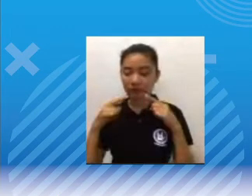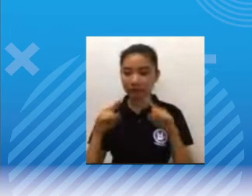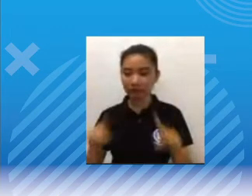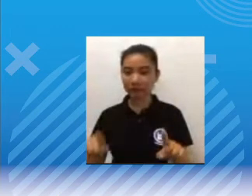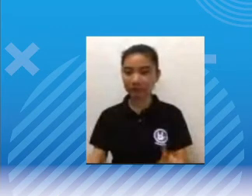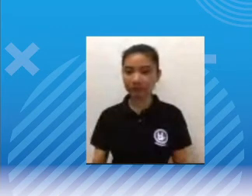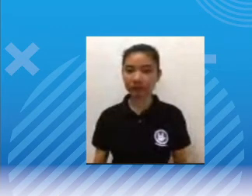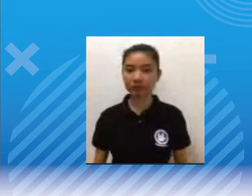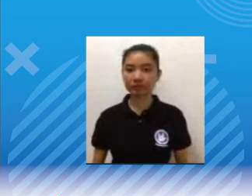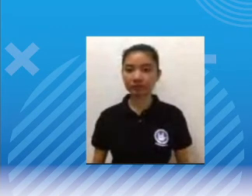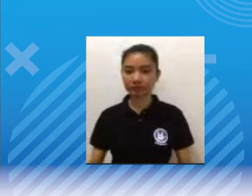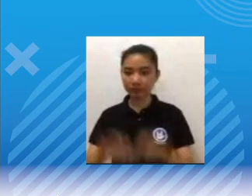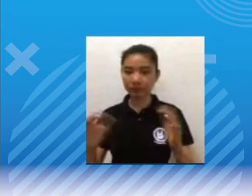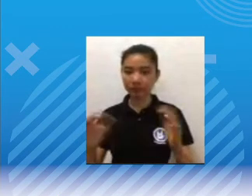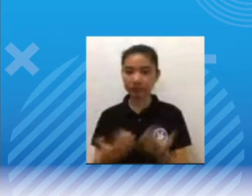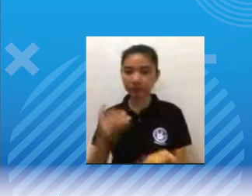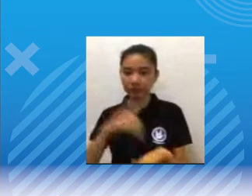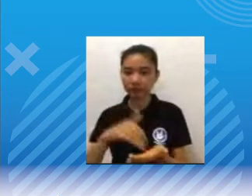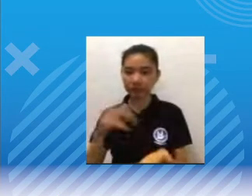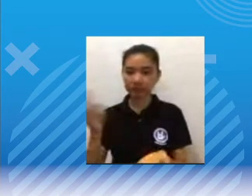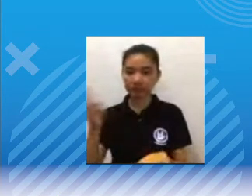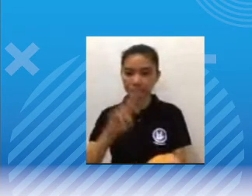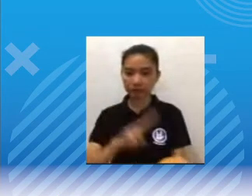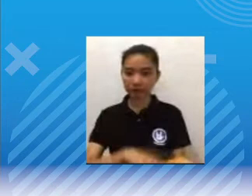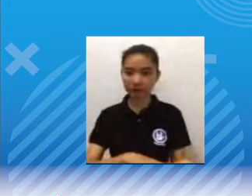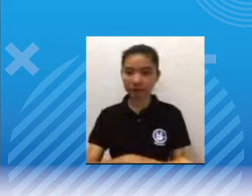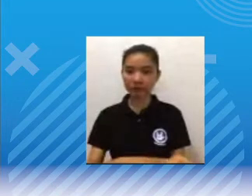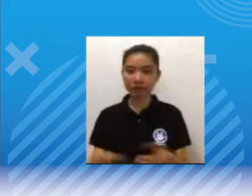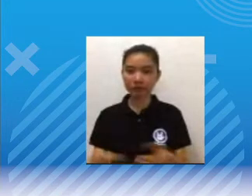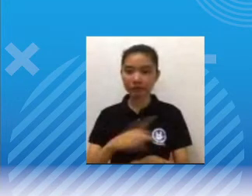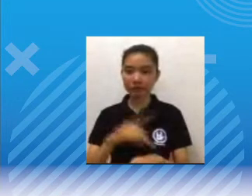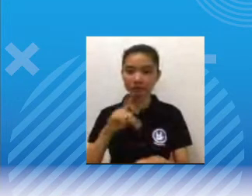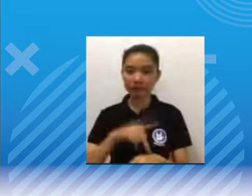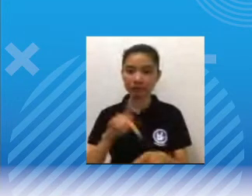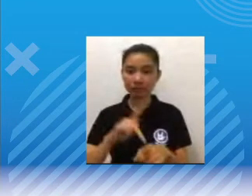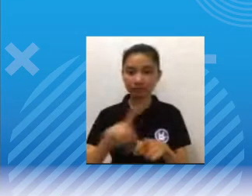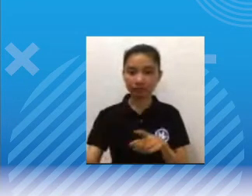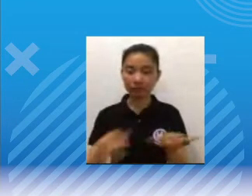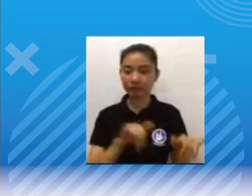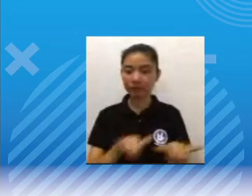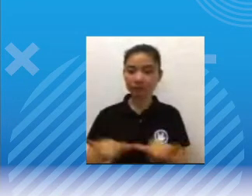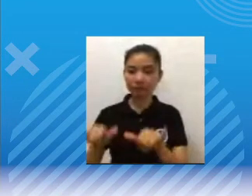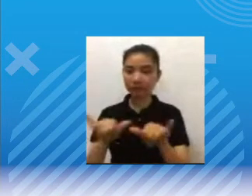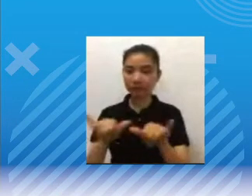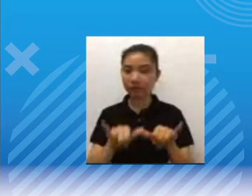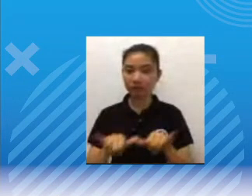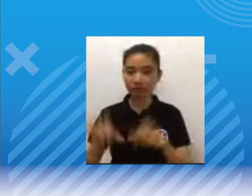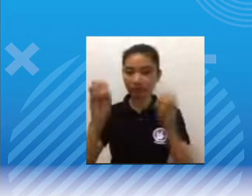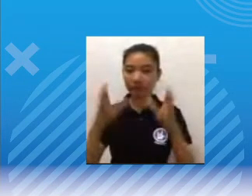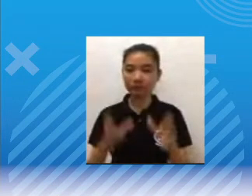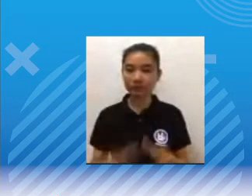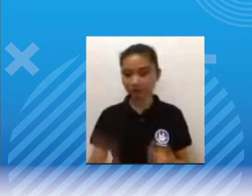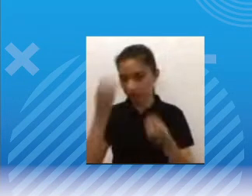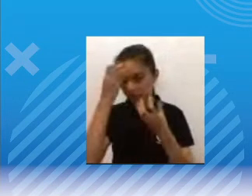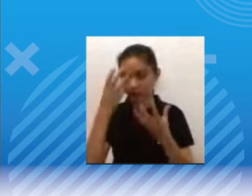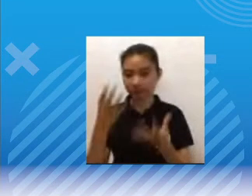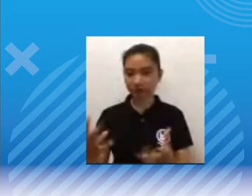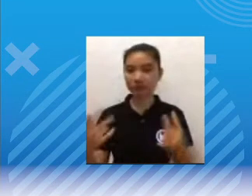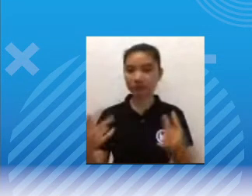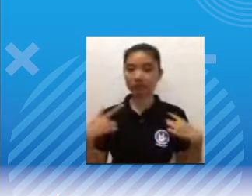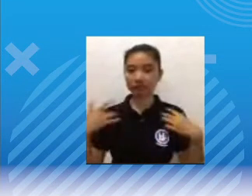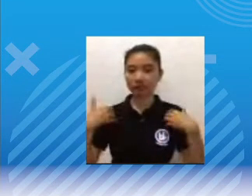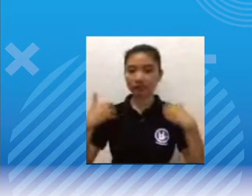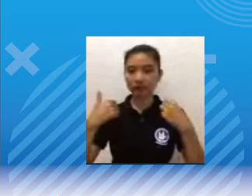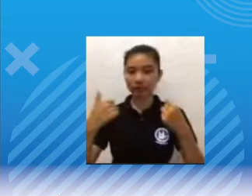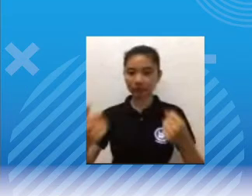report, ang Philippine Professional Standards for Teachers. Sabi dito, there are a large number of initiatives in the Philippines